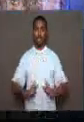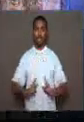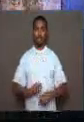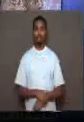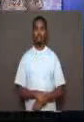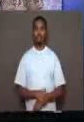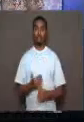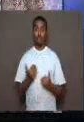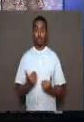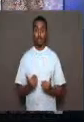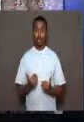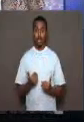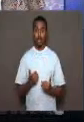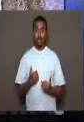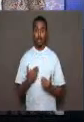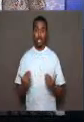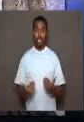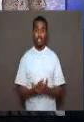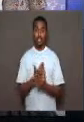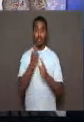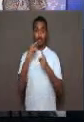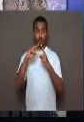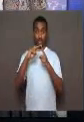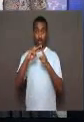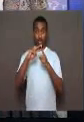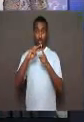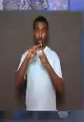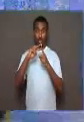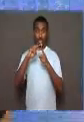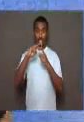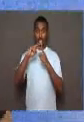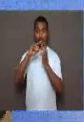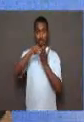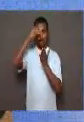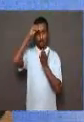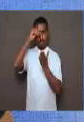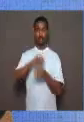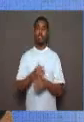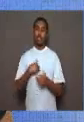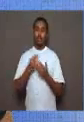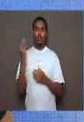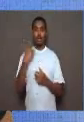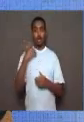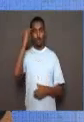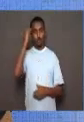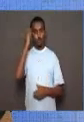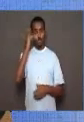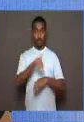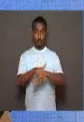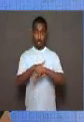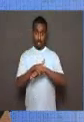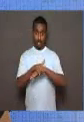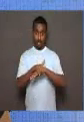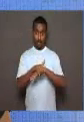life. We are going to learn some new vocabulary words, and we are going to use our knowledge